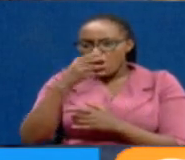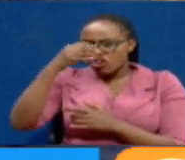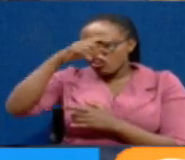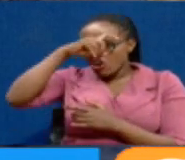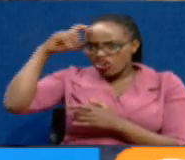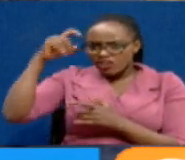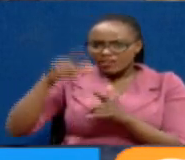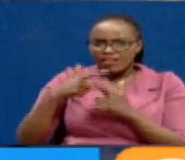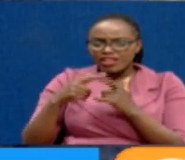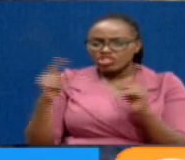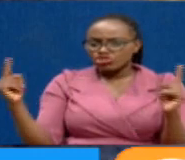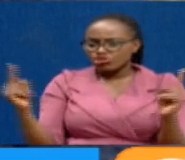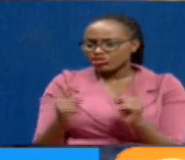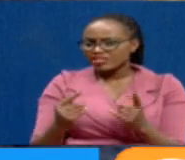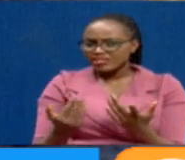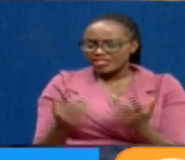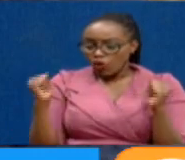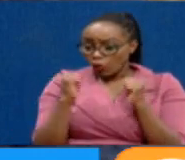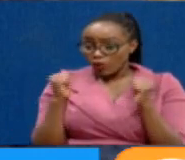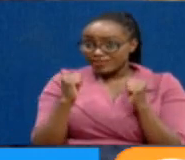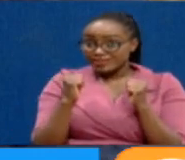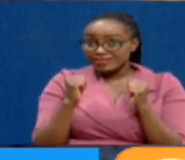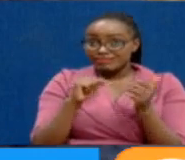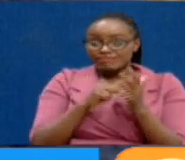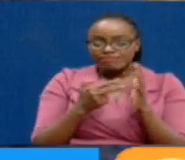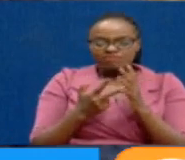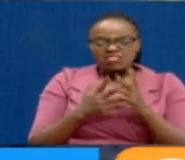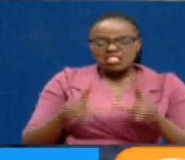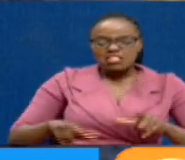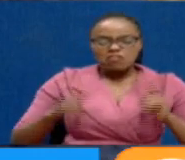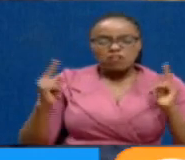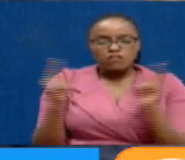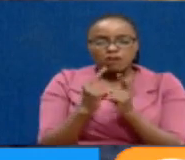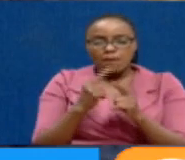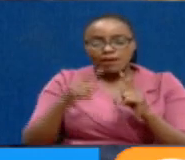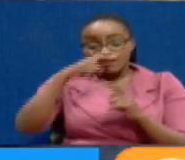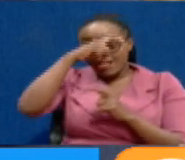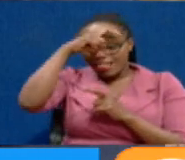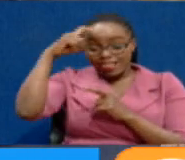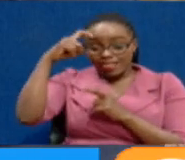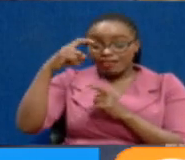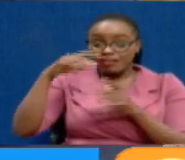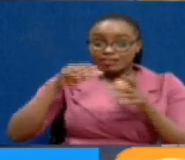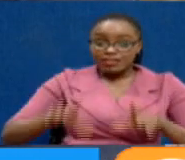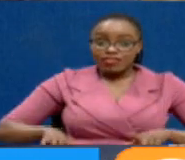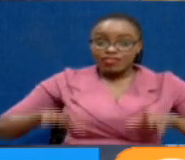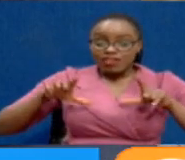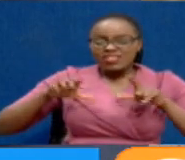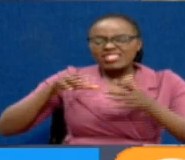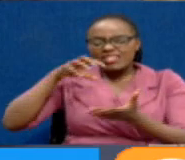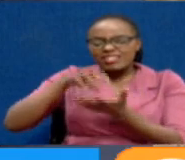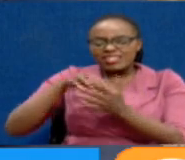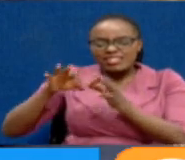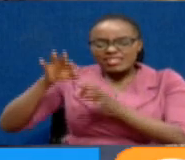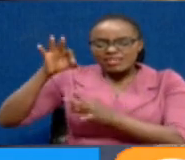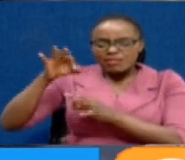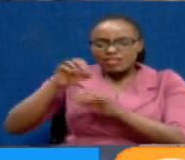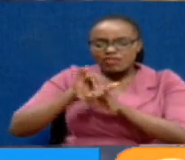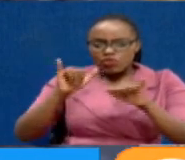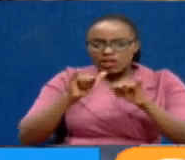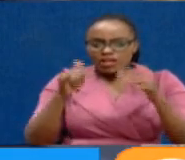shorter. So we cannot say for sure it survives for a specific period, because it depends on the conditions. Have you cleaned your